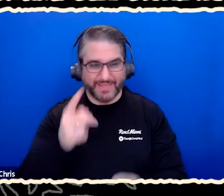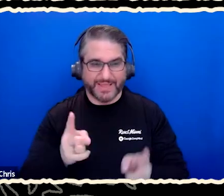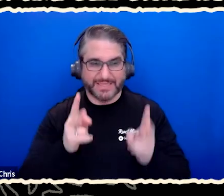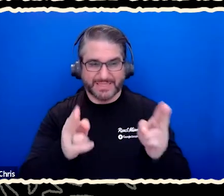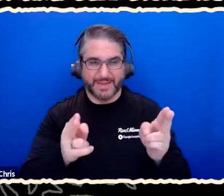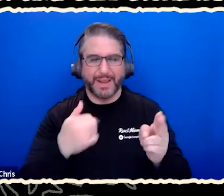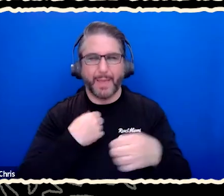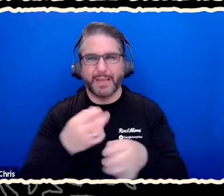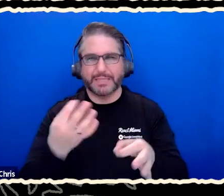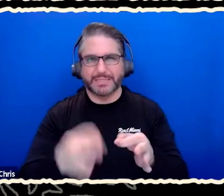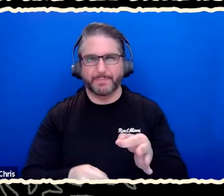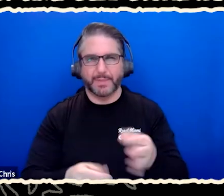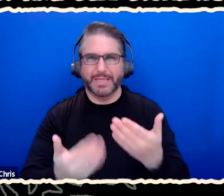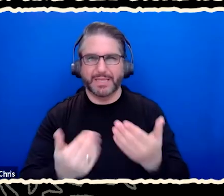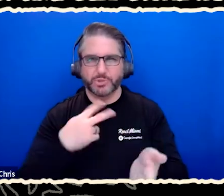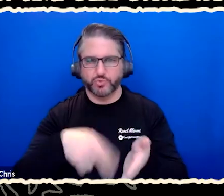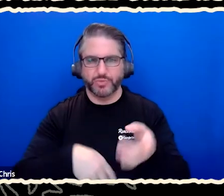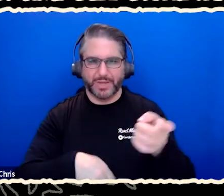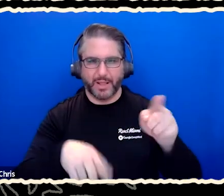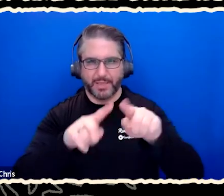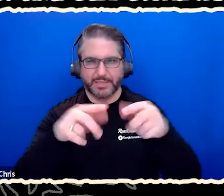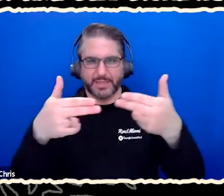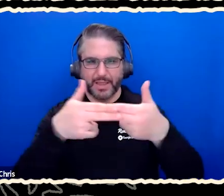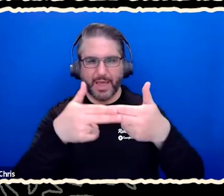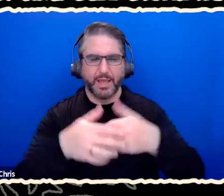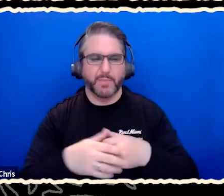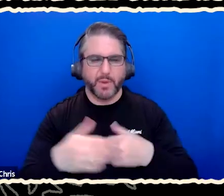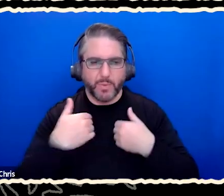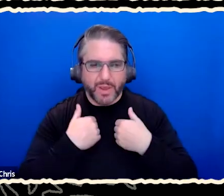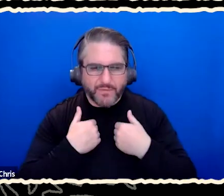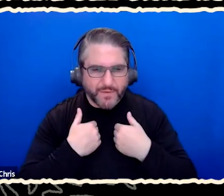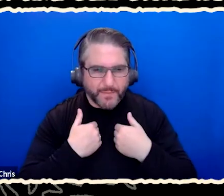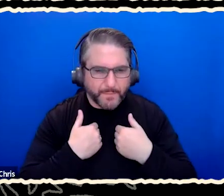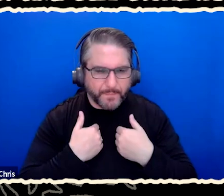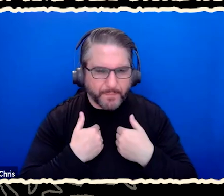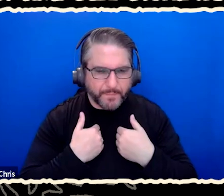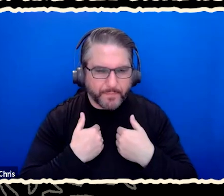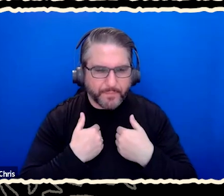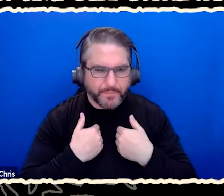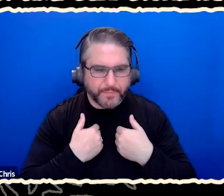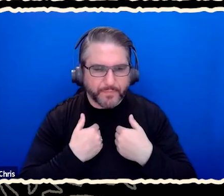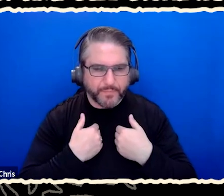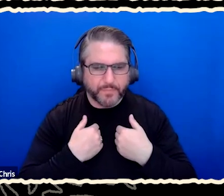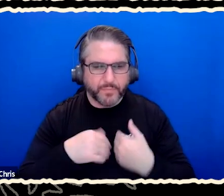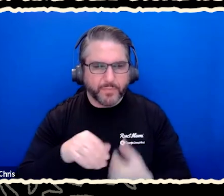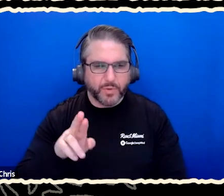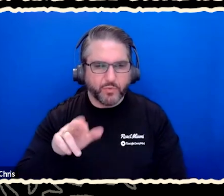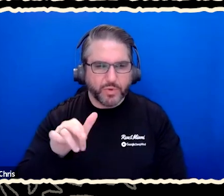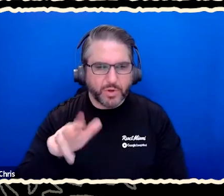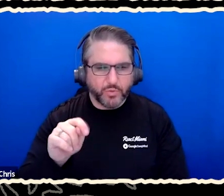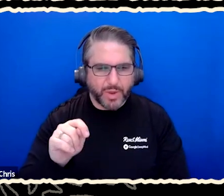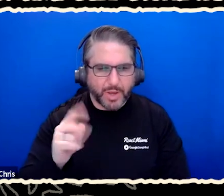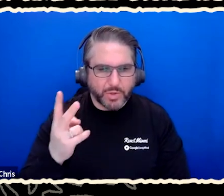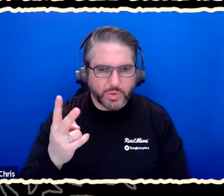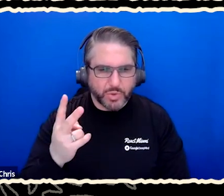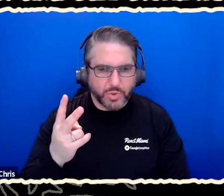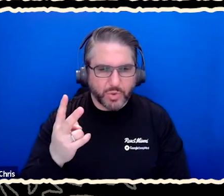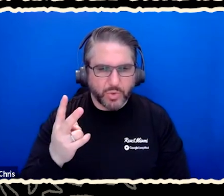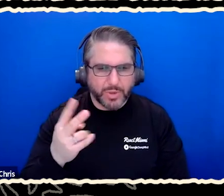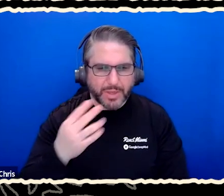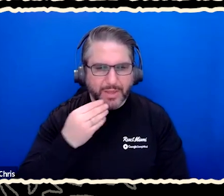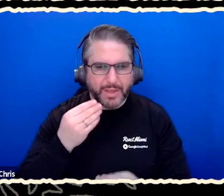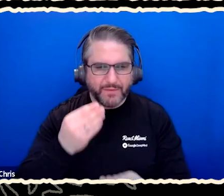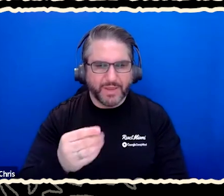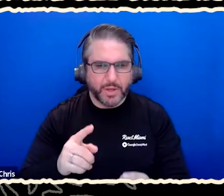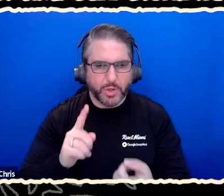slide, where we basically have a redirect to from URL and basically feeding it directly to the